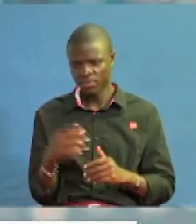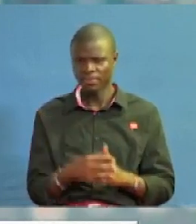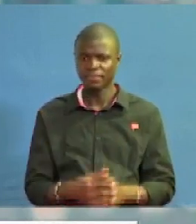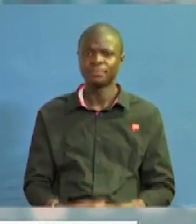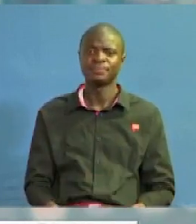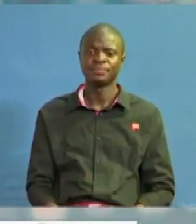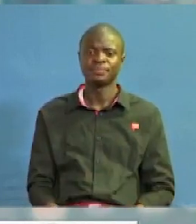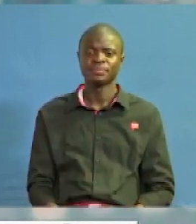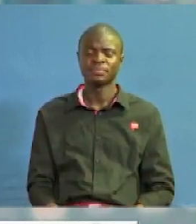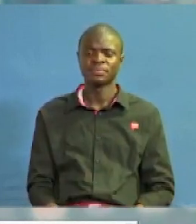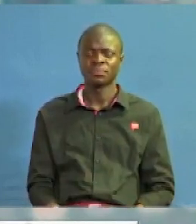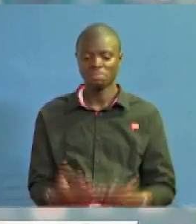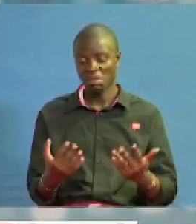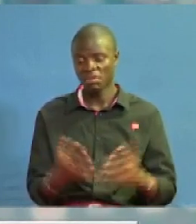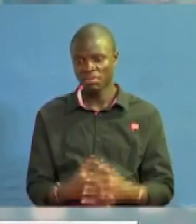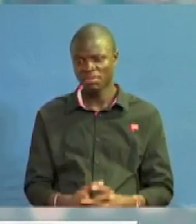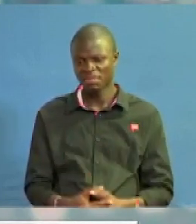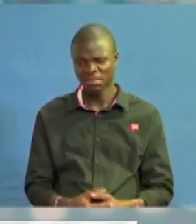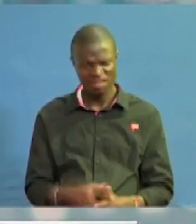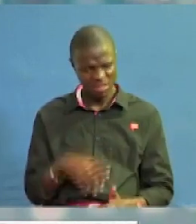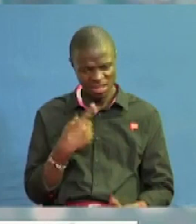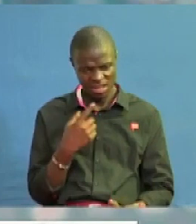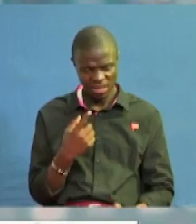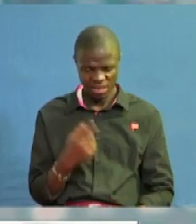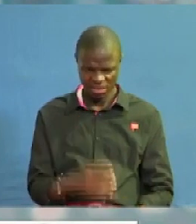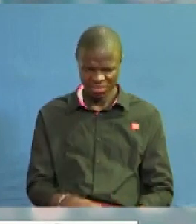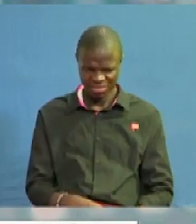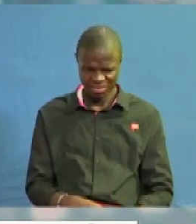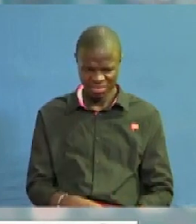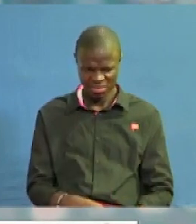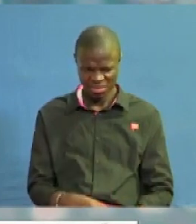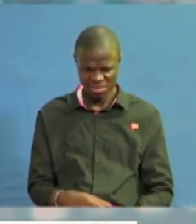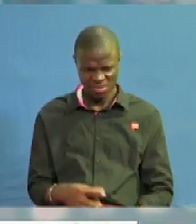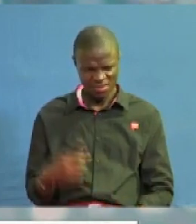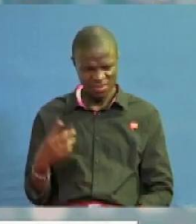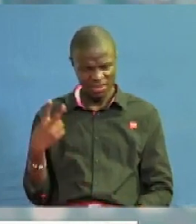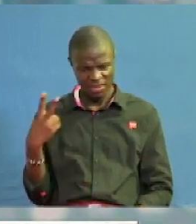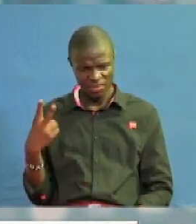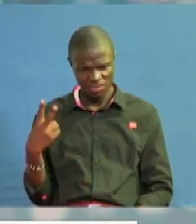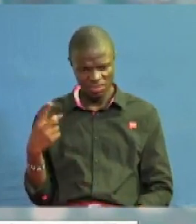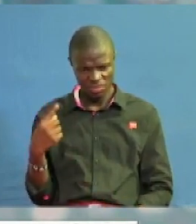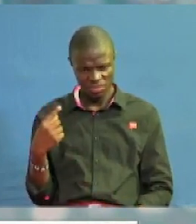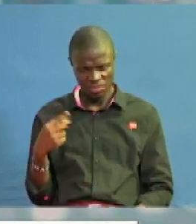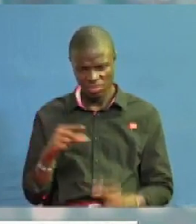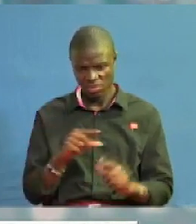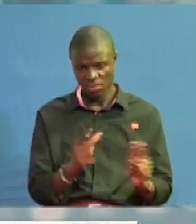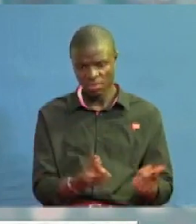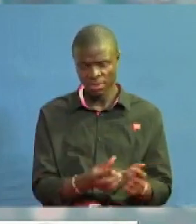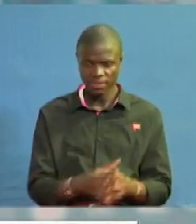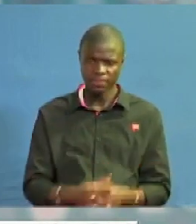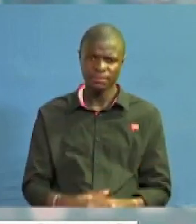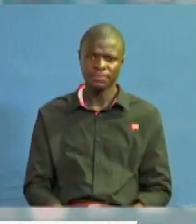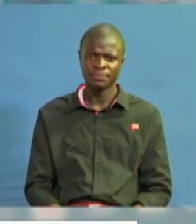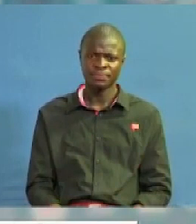preservation. Yeah. All right? Yeah. Good. Now, here is how stocks fall into income or capital growth. Yeah.